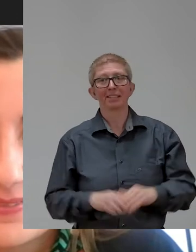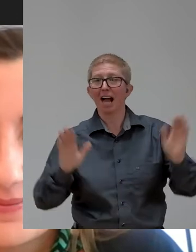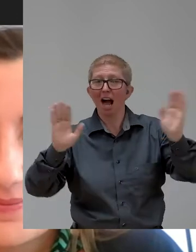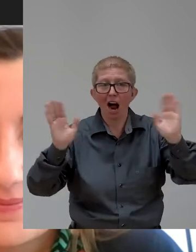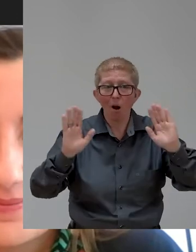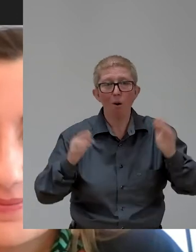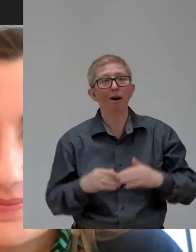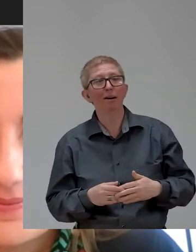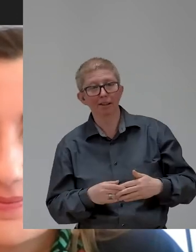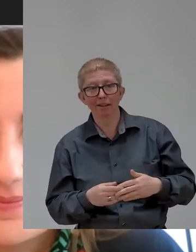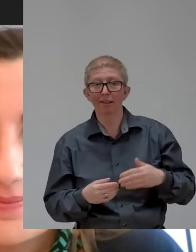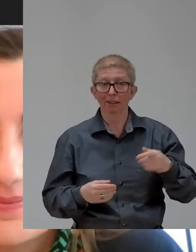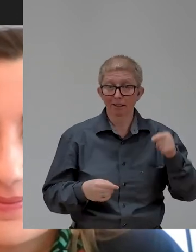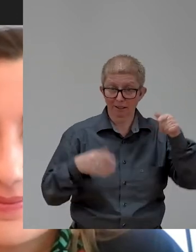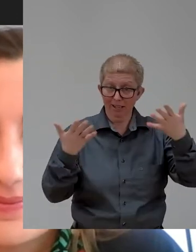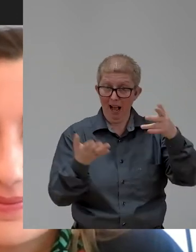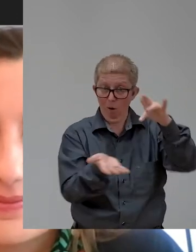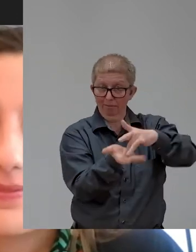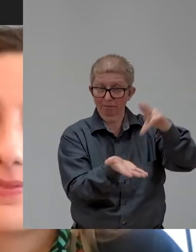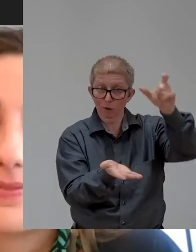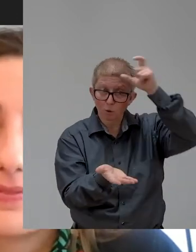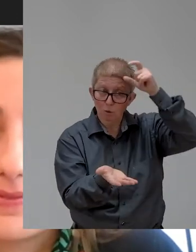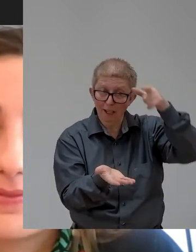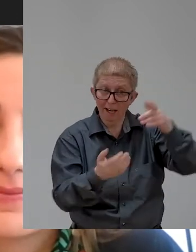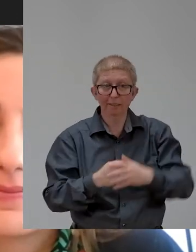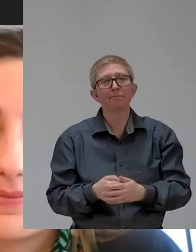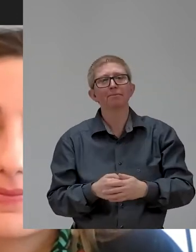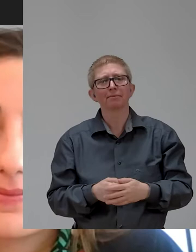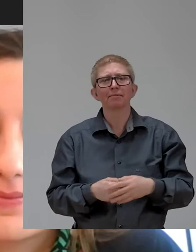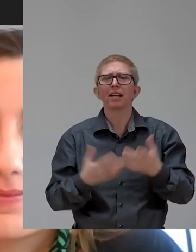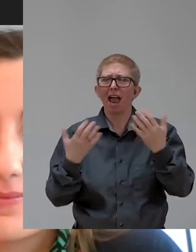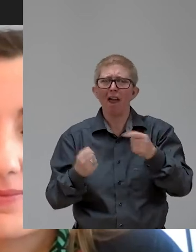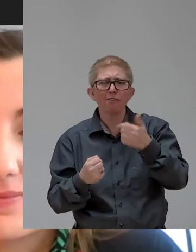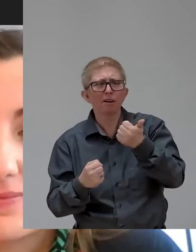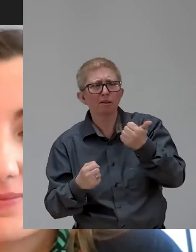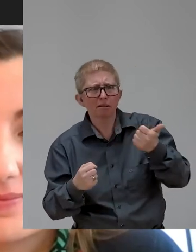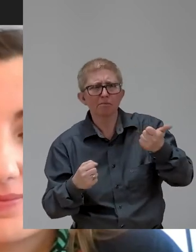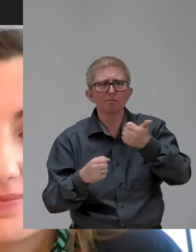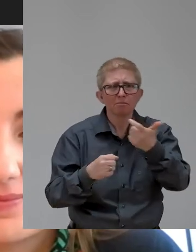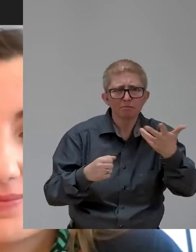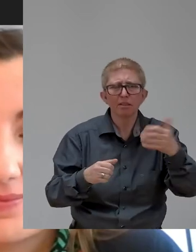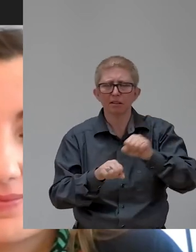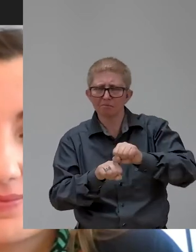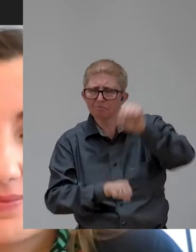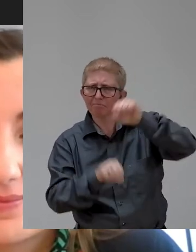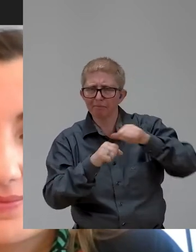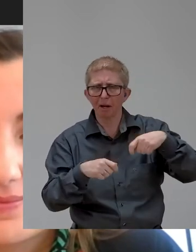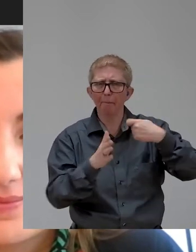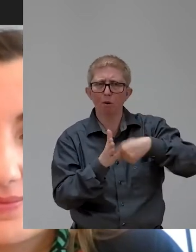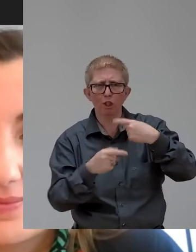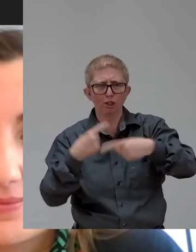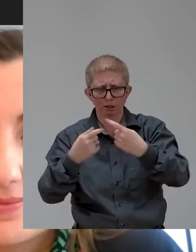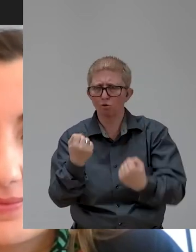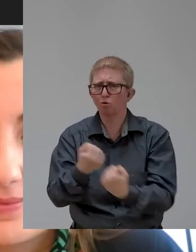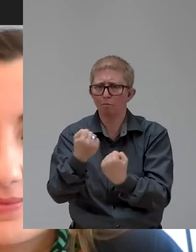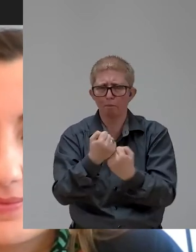Turkey, and you have replicated or supported some of our project alumni to explore the opportunities in Turkey, and some